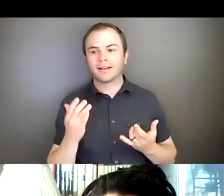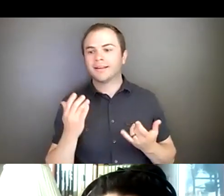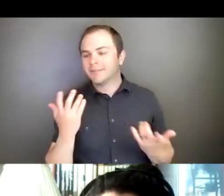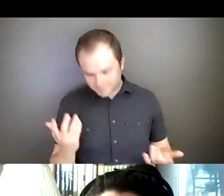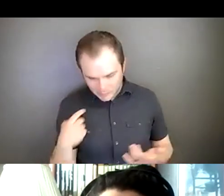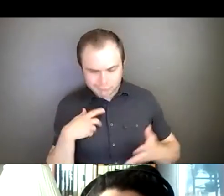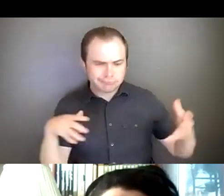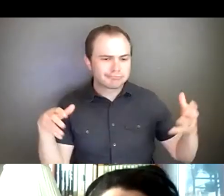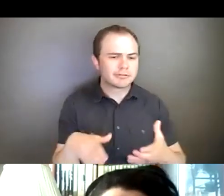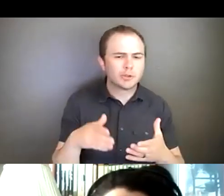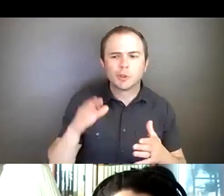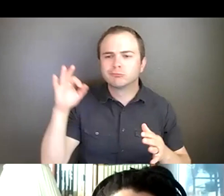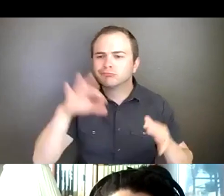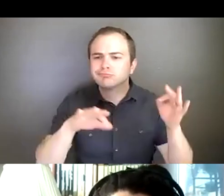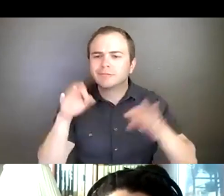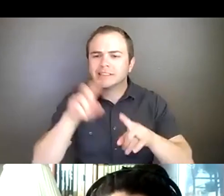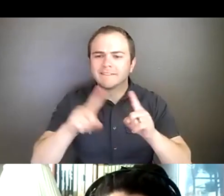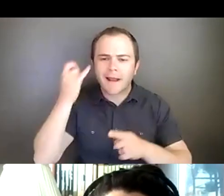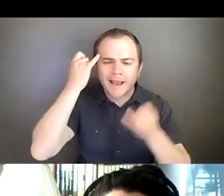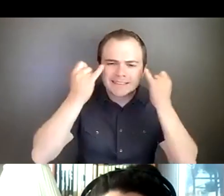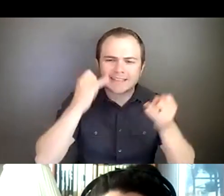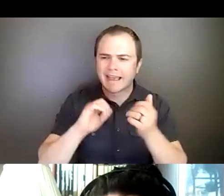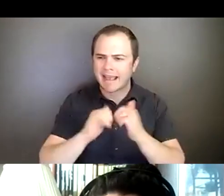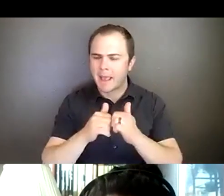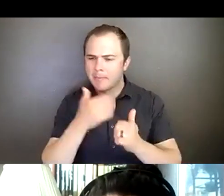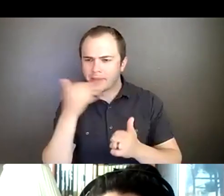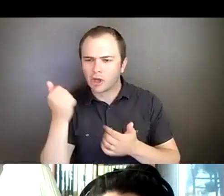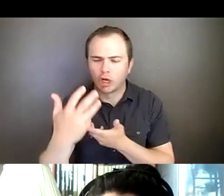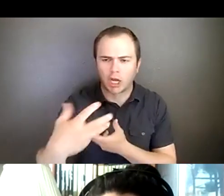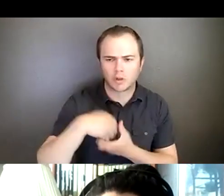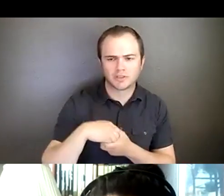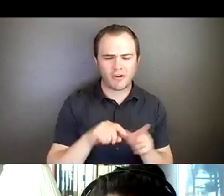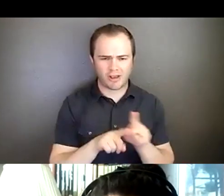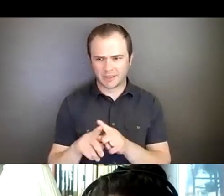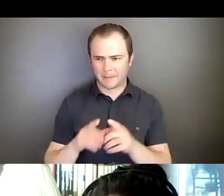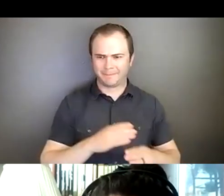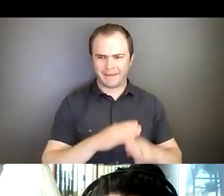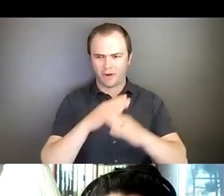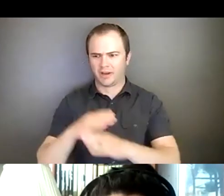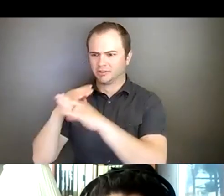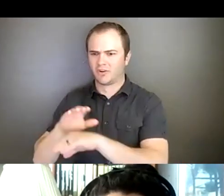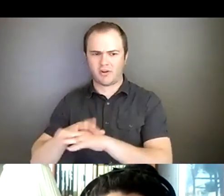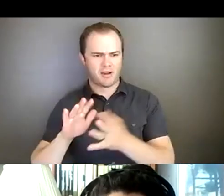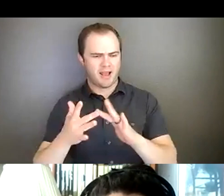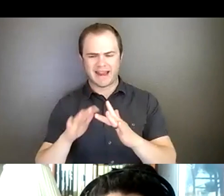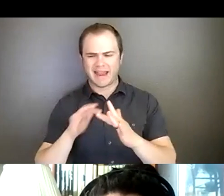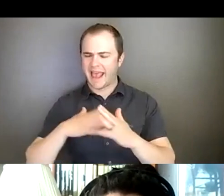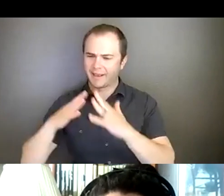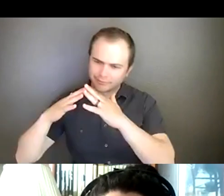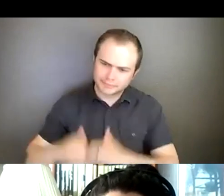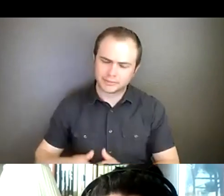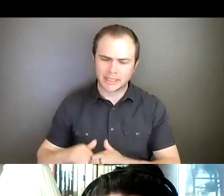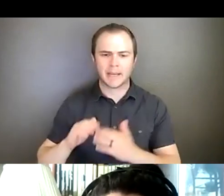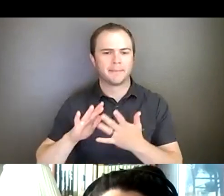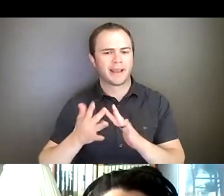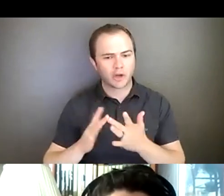about how we can be more inclusive and leverage our work to break down barriers via this digital format, using equipment and high-speed internet that